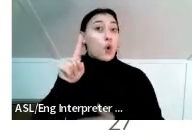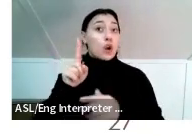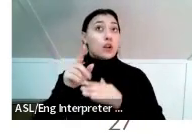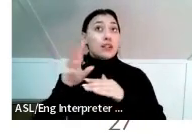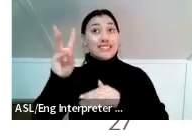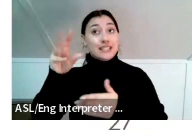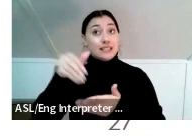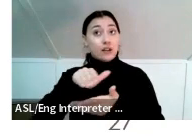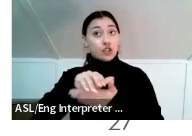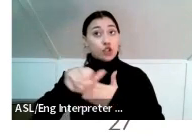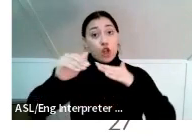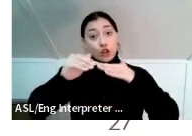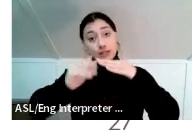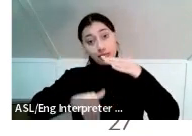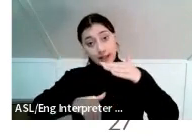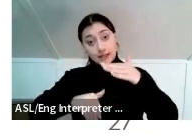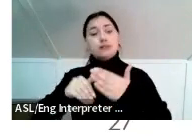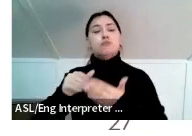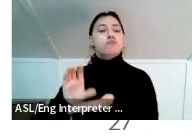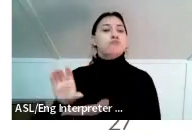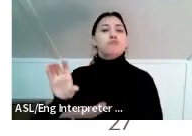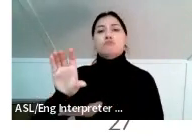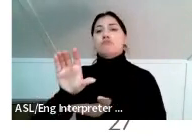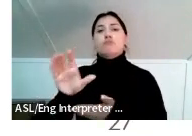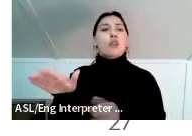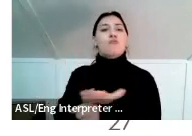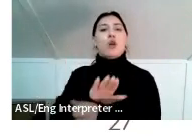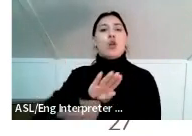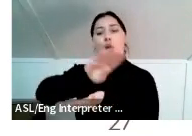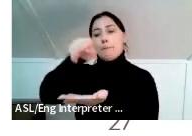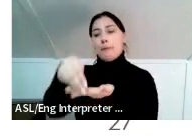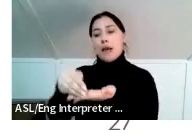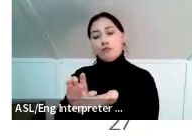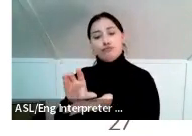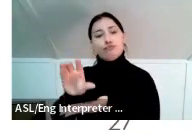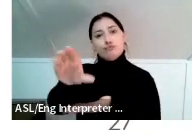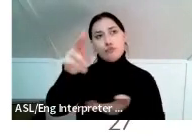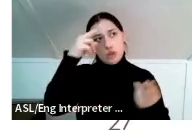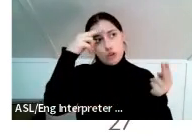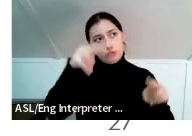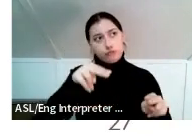less, we pay the full amount when the contract is executed.